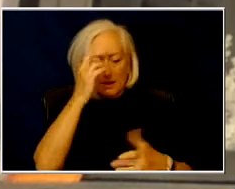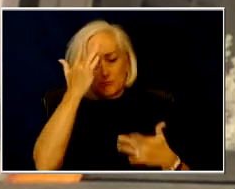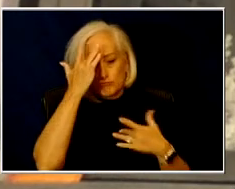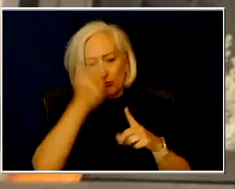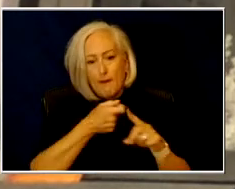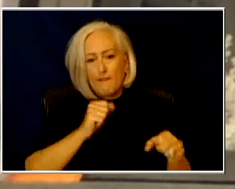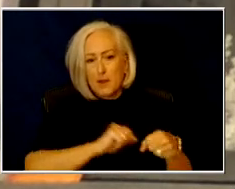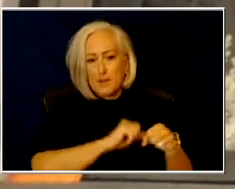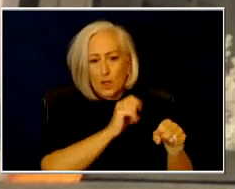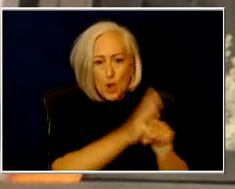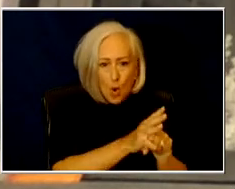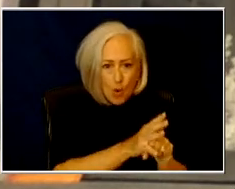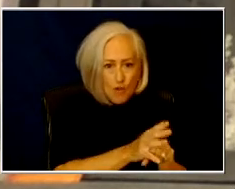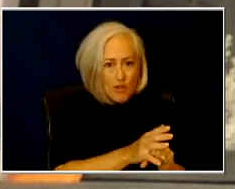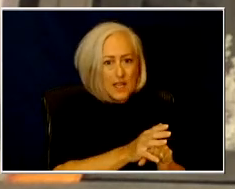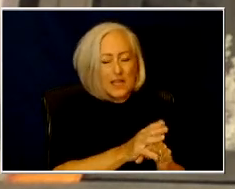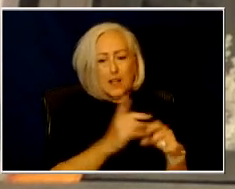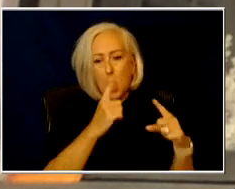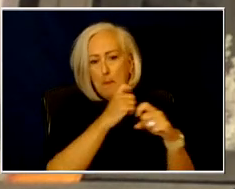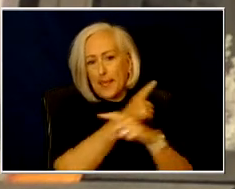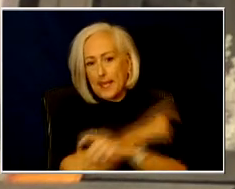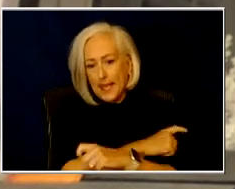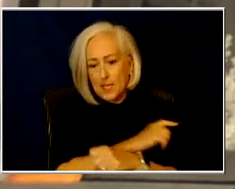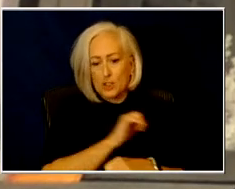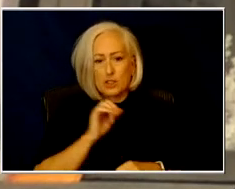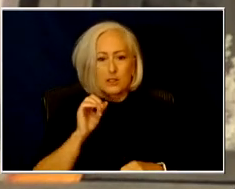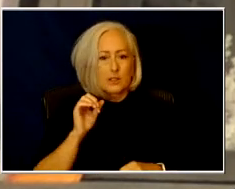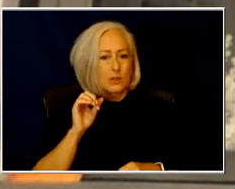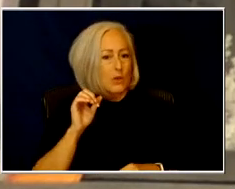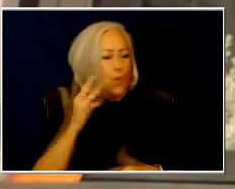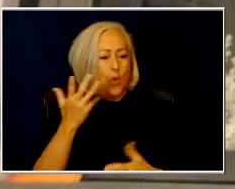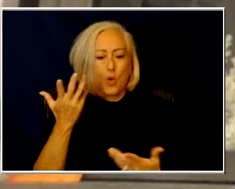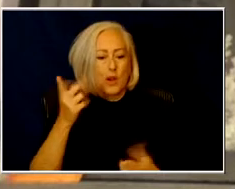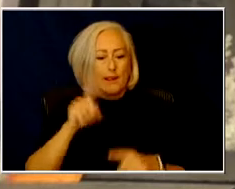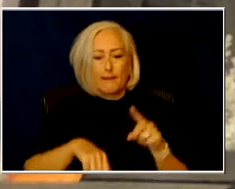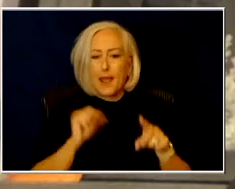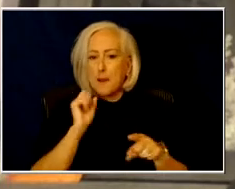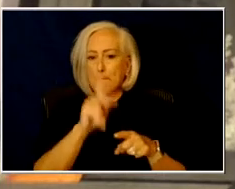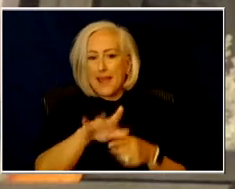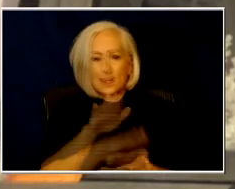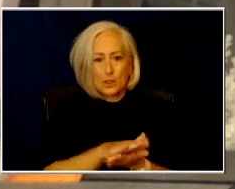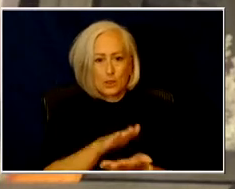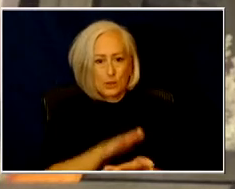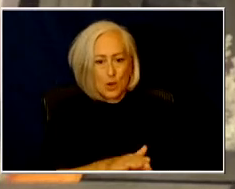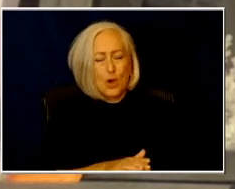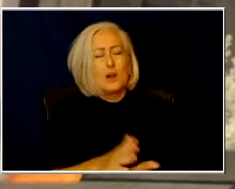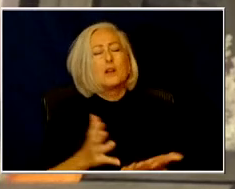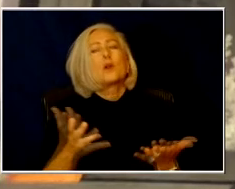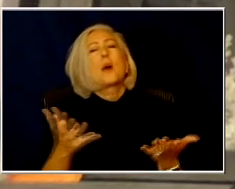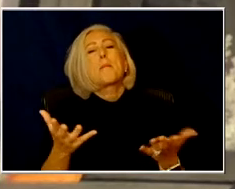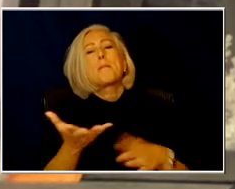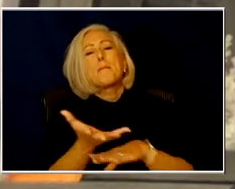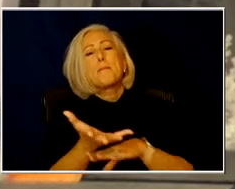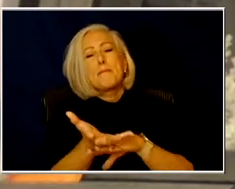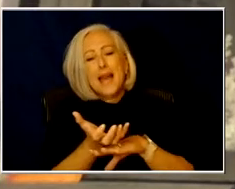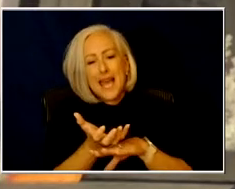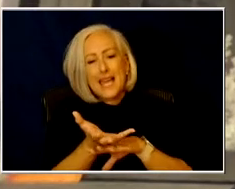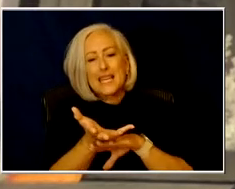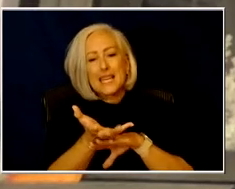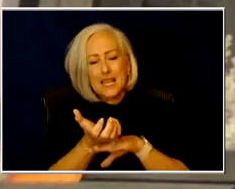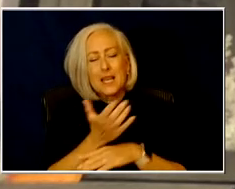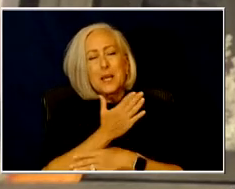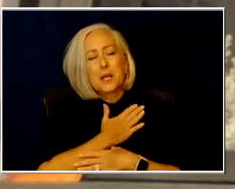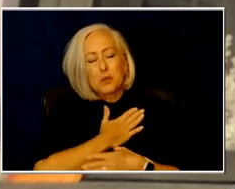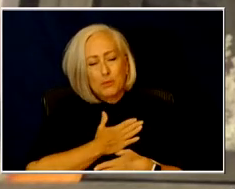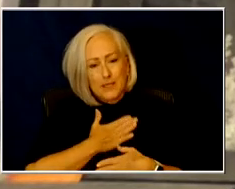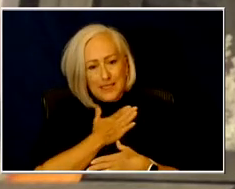with everything in me emotionally plead with people please take appropriate precautions